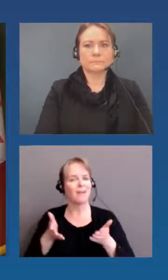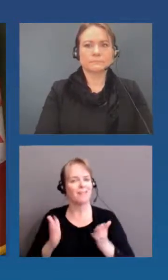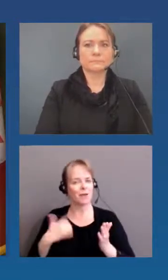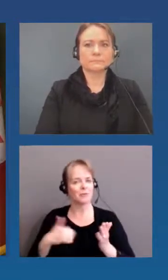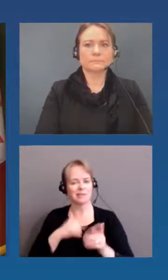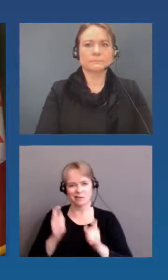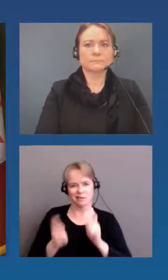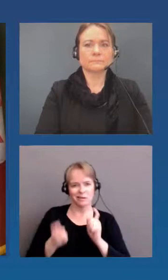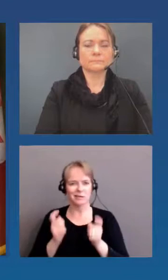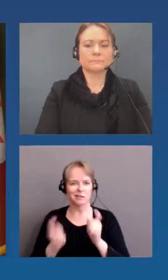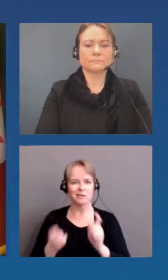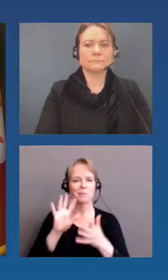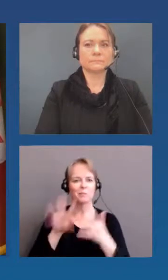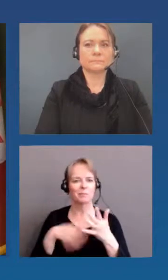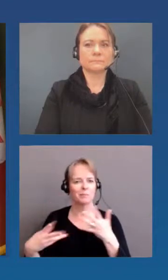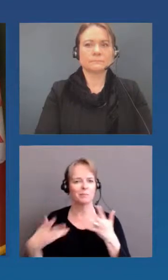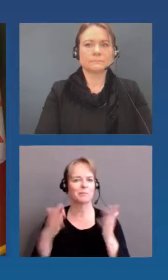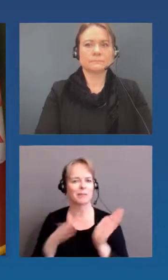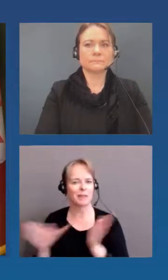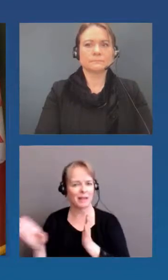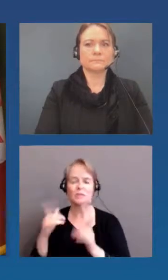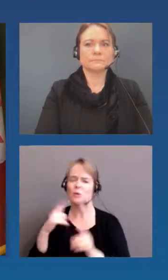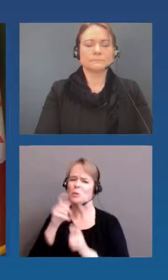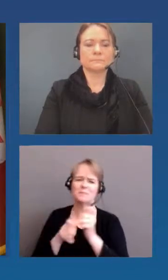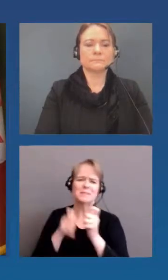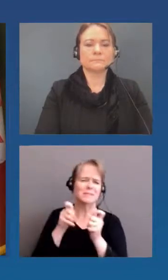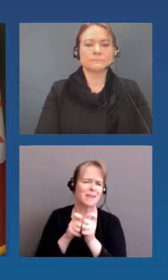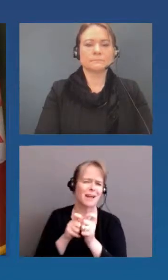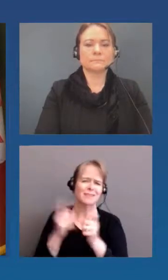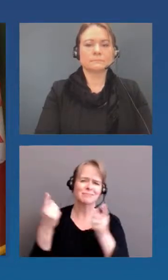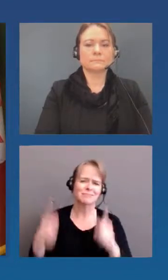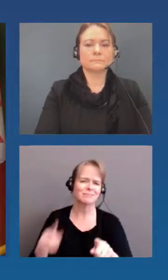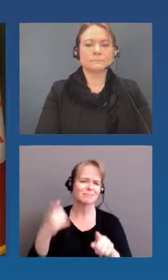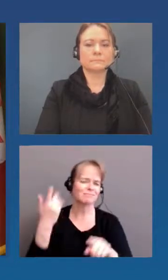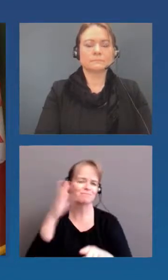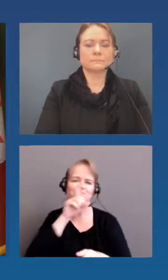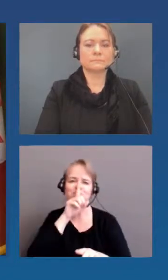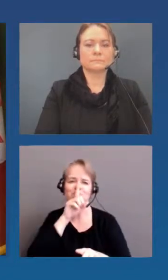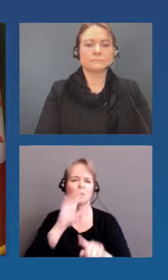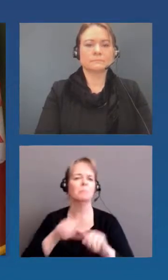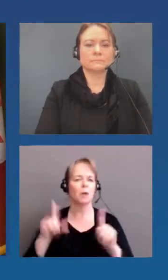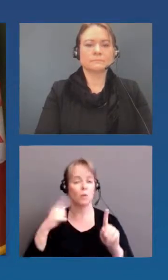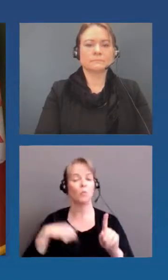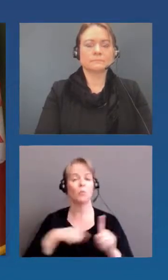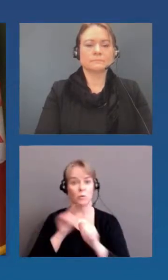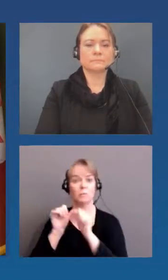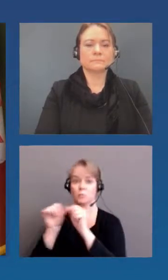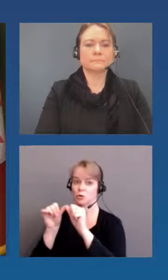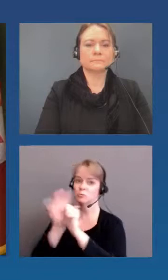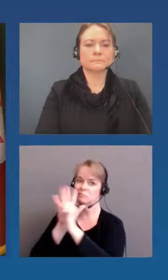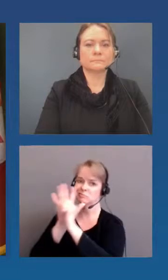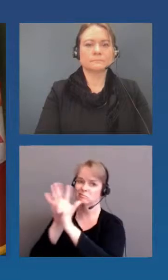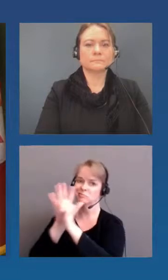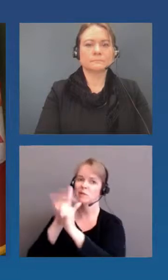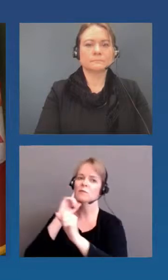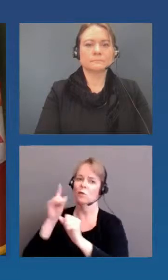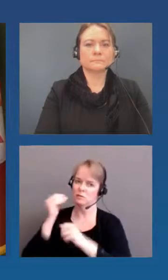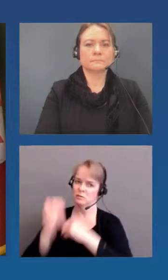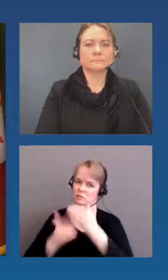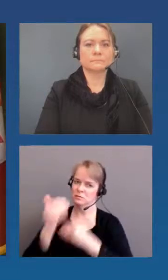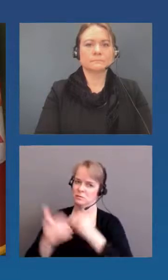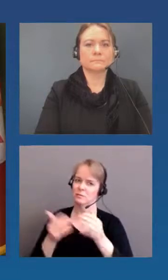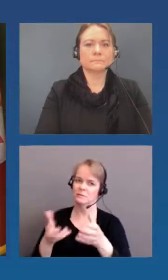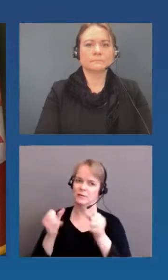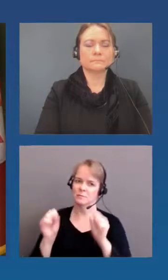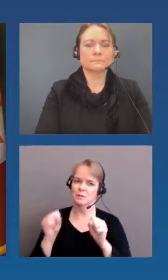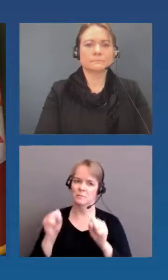but what I can tell you is we're going to continue to push forward and move as quickly as we can. So as we're finishing up those 21 neighborhoods, now we're